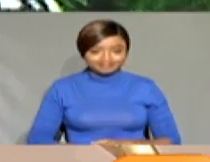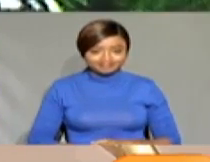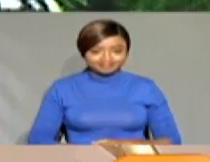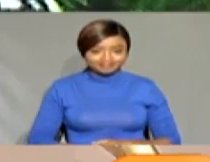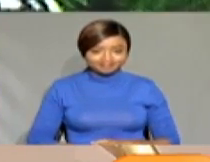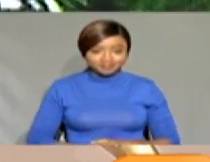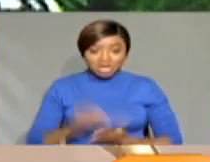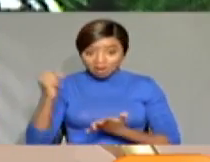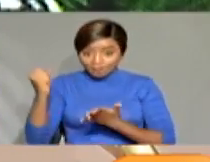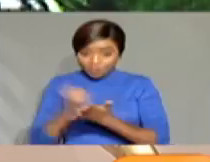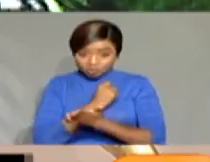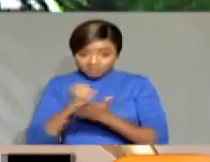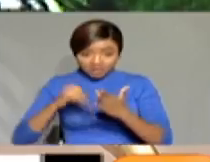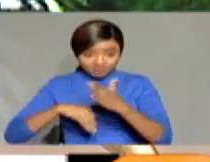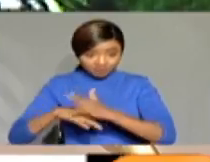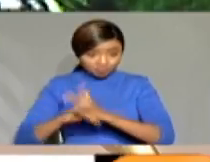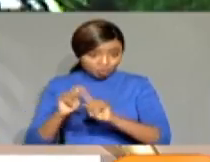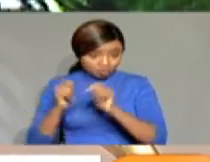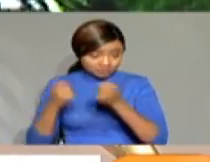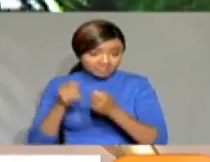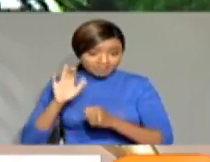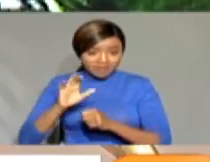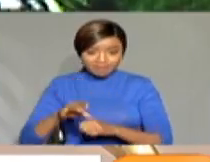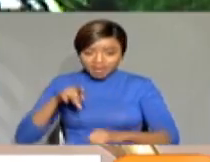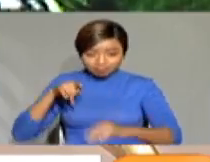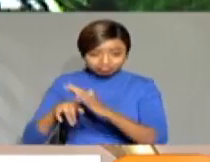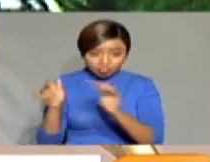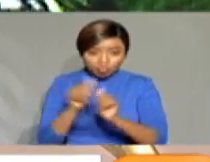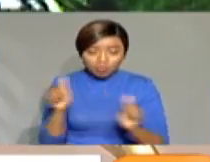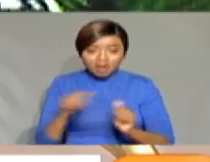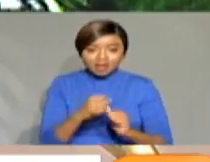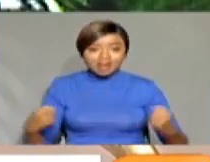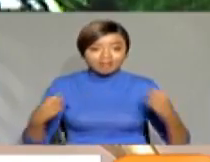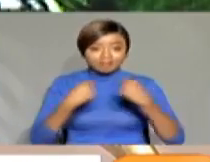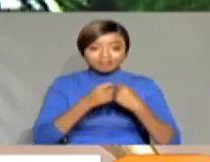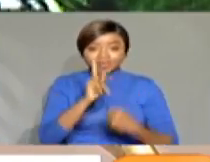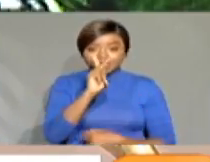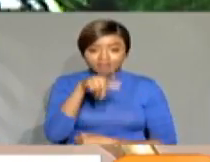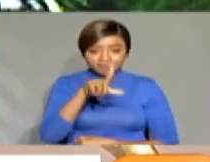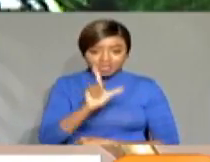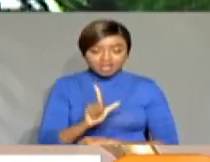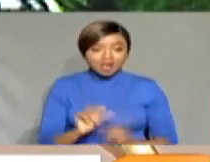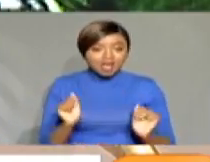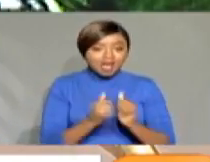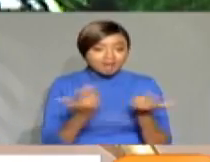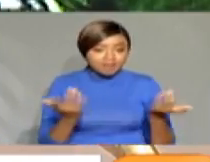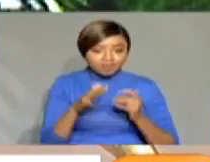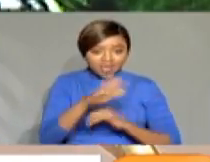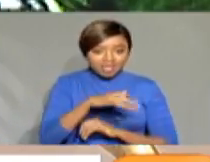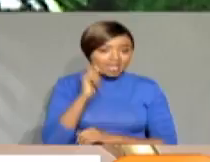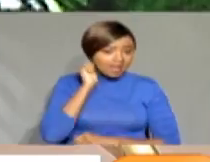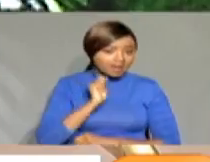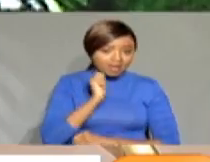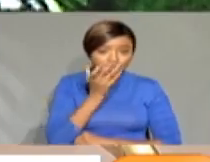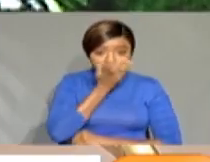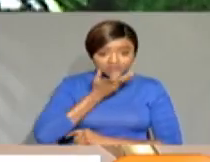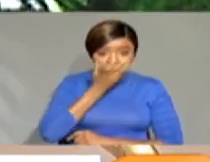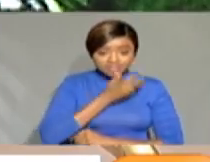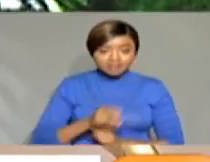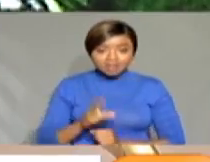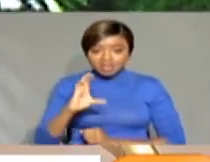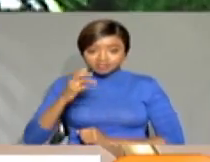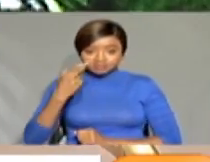Posta Rangers found their shooting boots today in another Premier League match played at the Narok Stadium. Charles